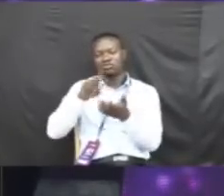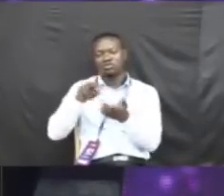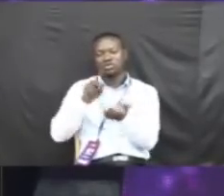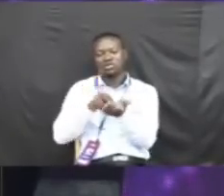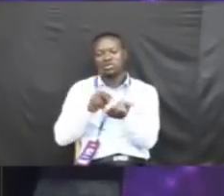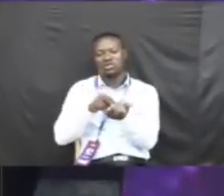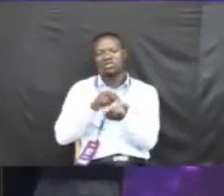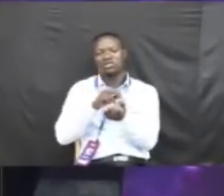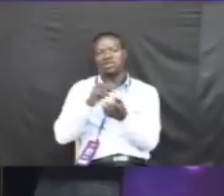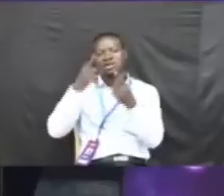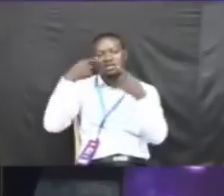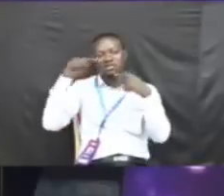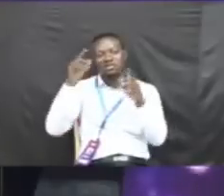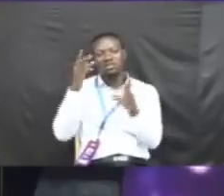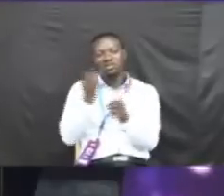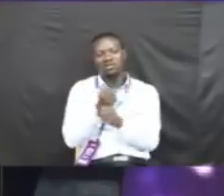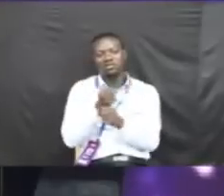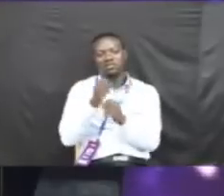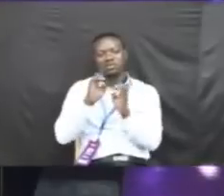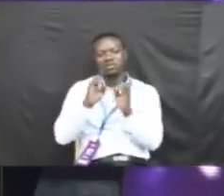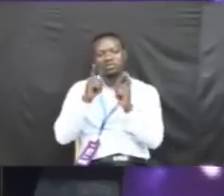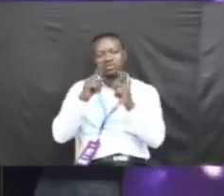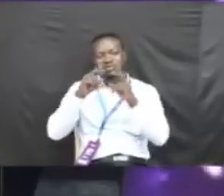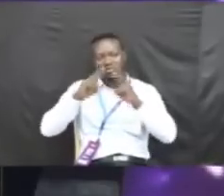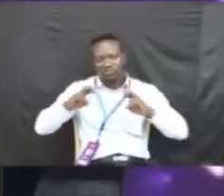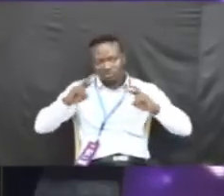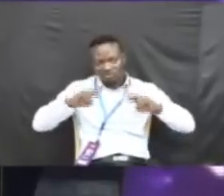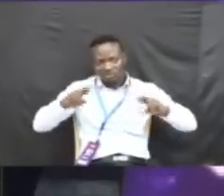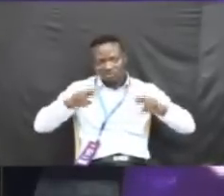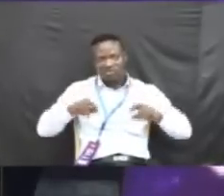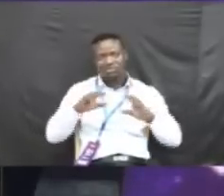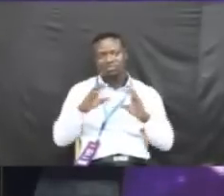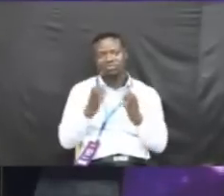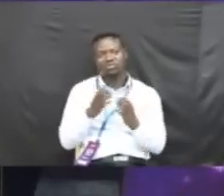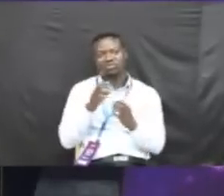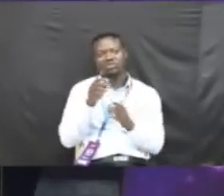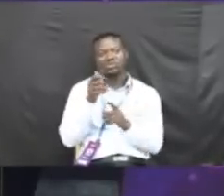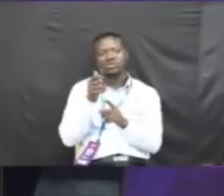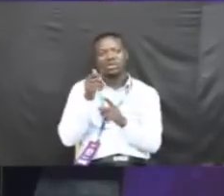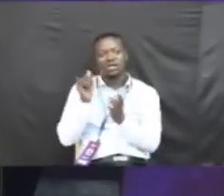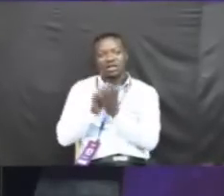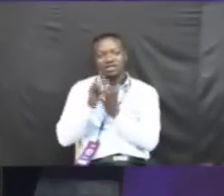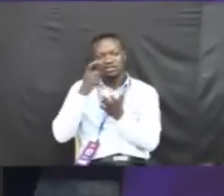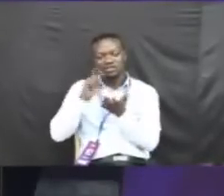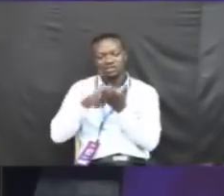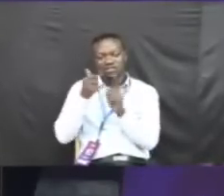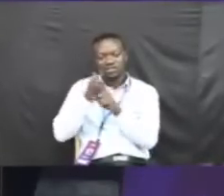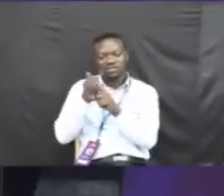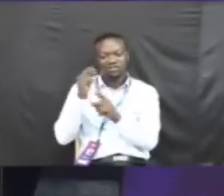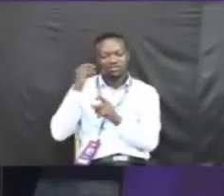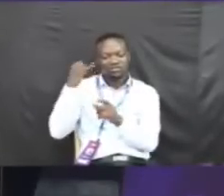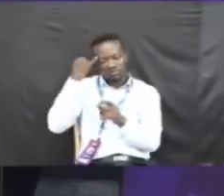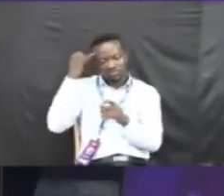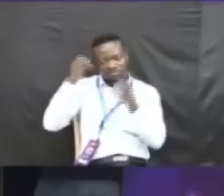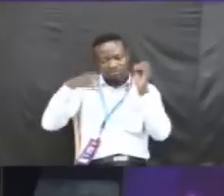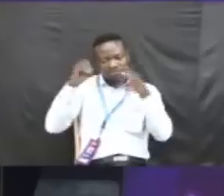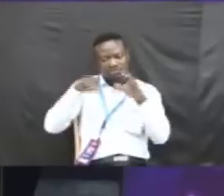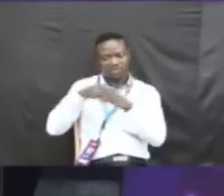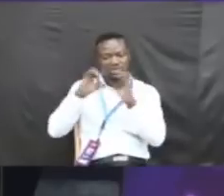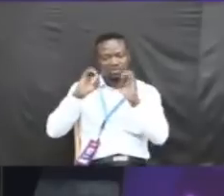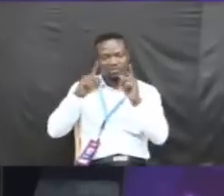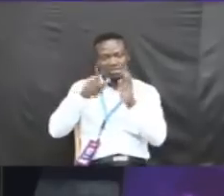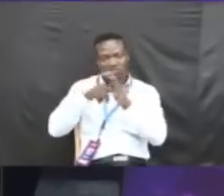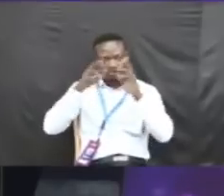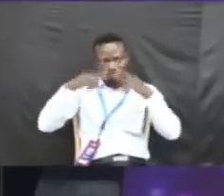and Medree Excellence Award education and research category in recognition of her contribution to education and